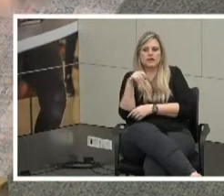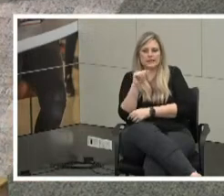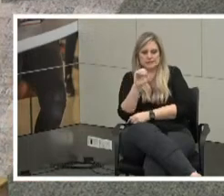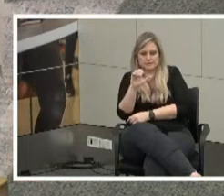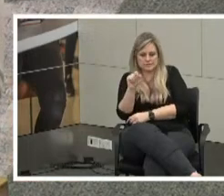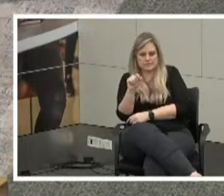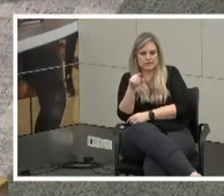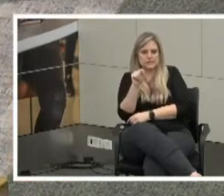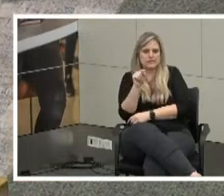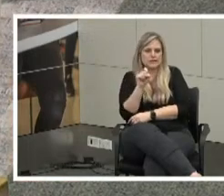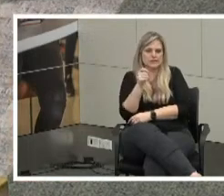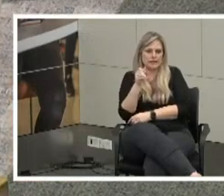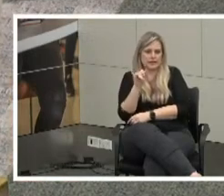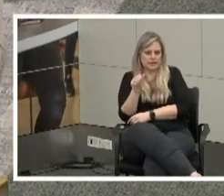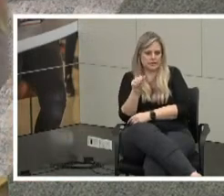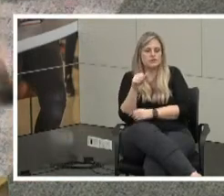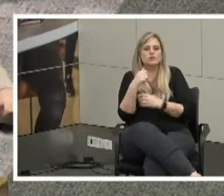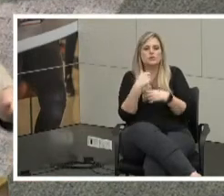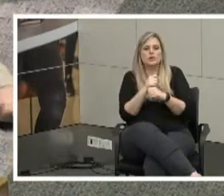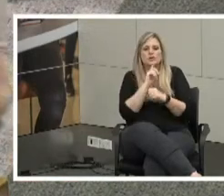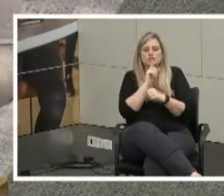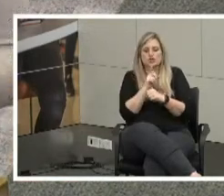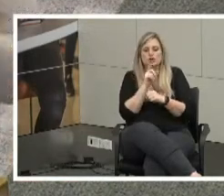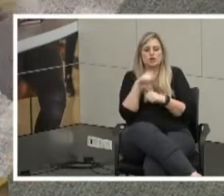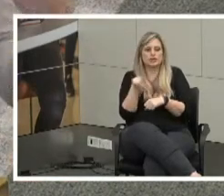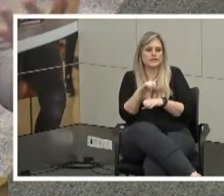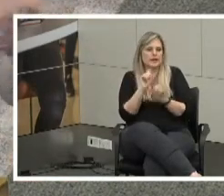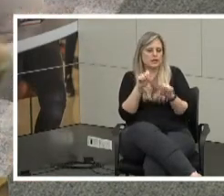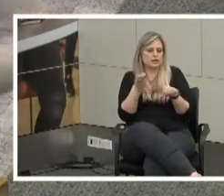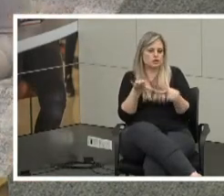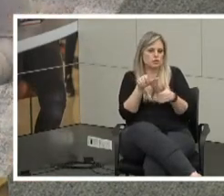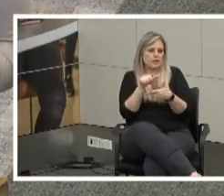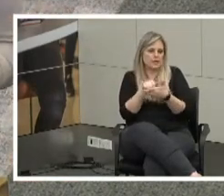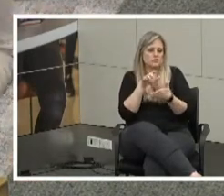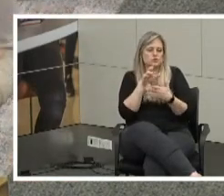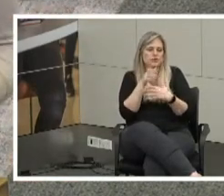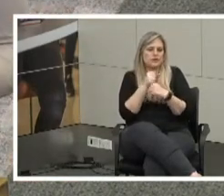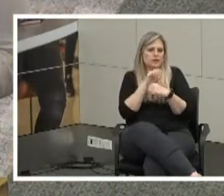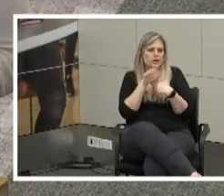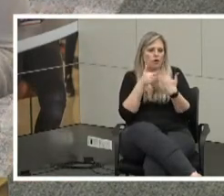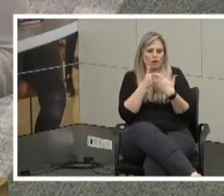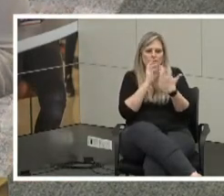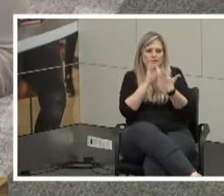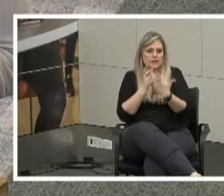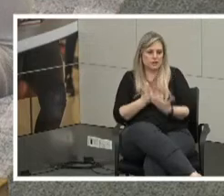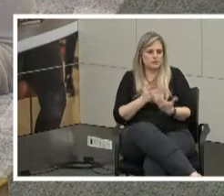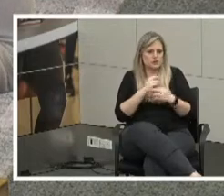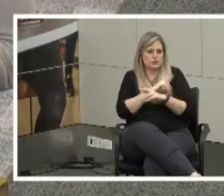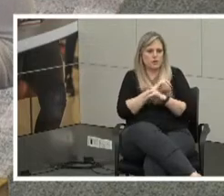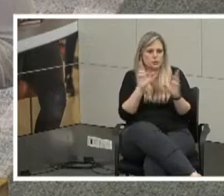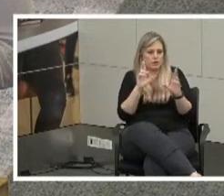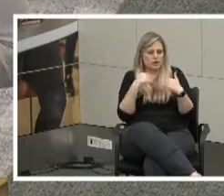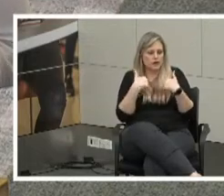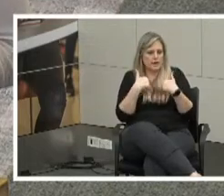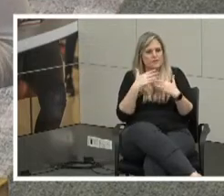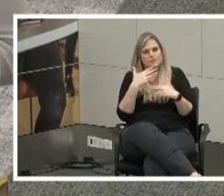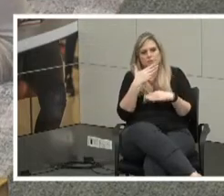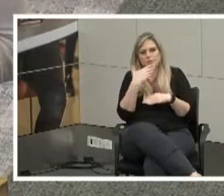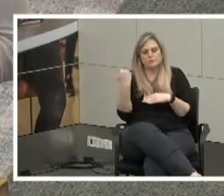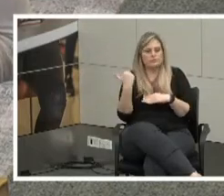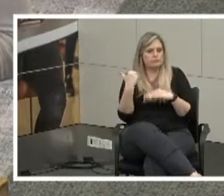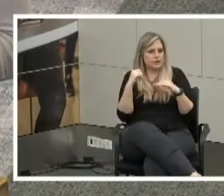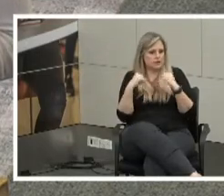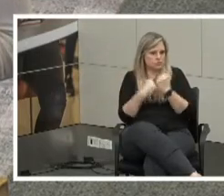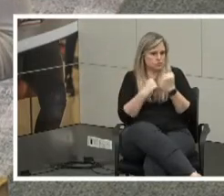to making to make sure that they can do that uh so that they can you know approach the test with with the best supports possible for for those